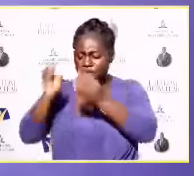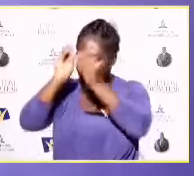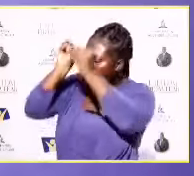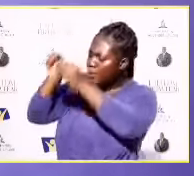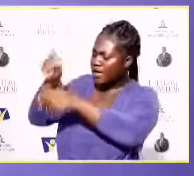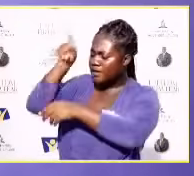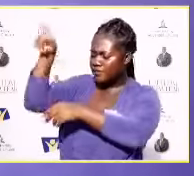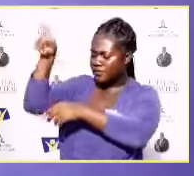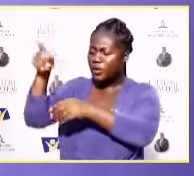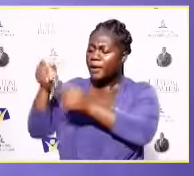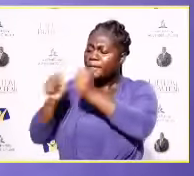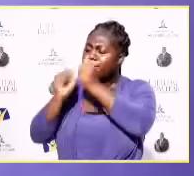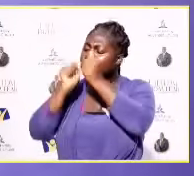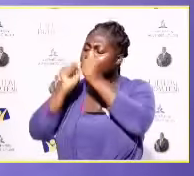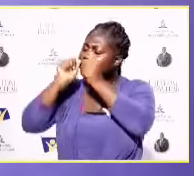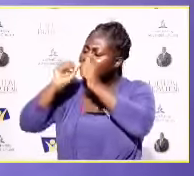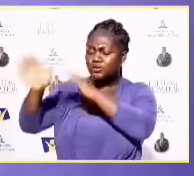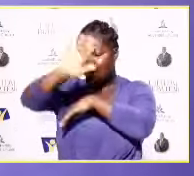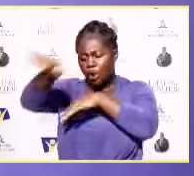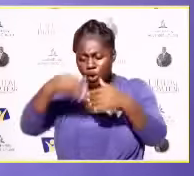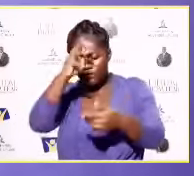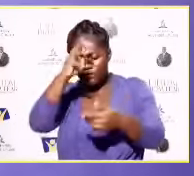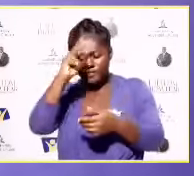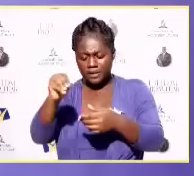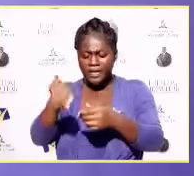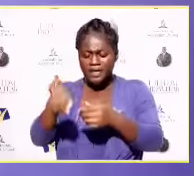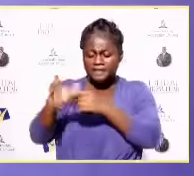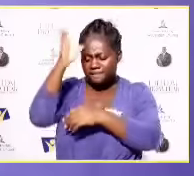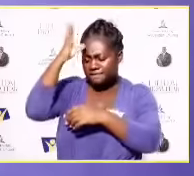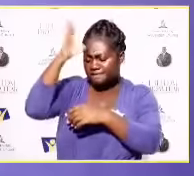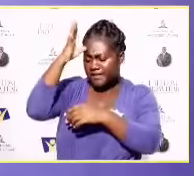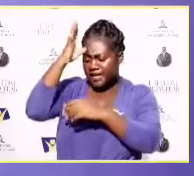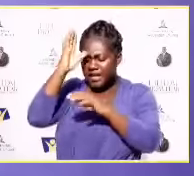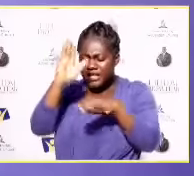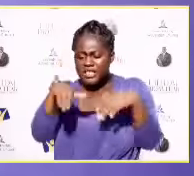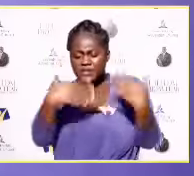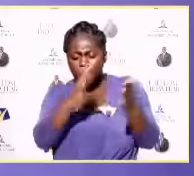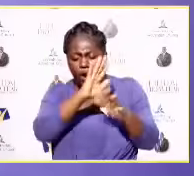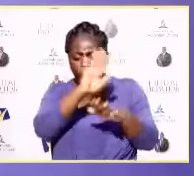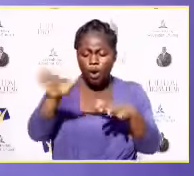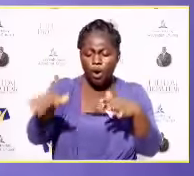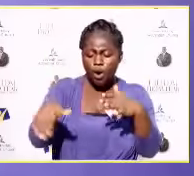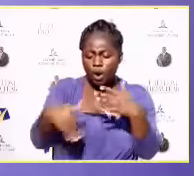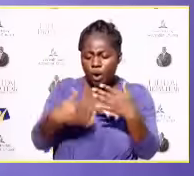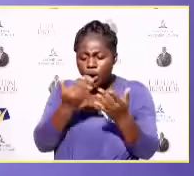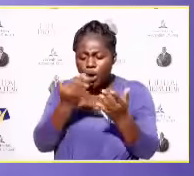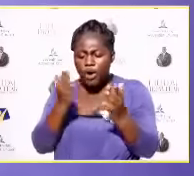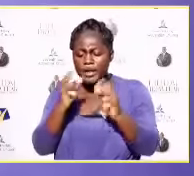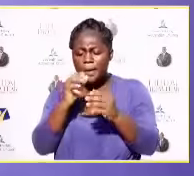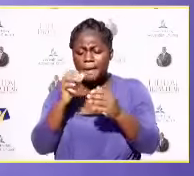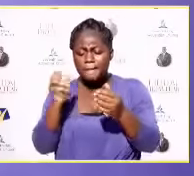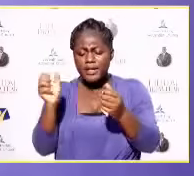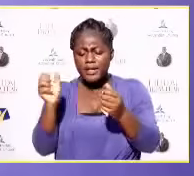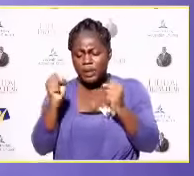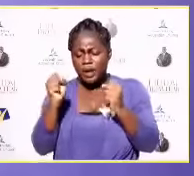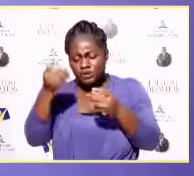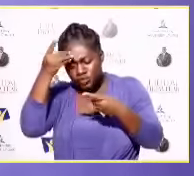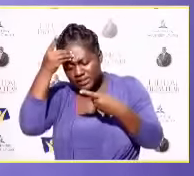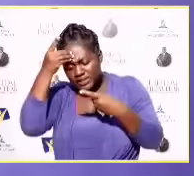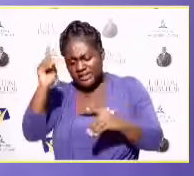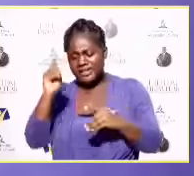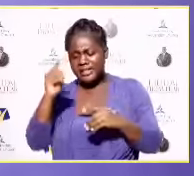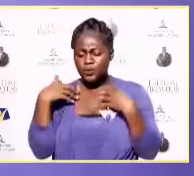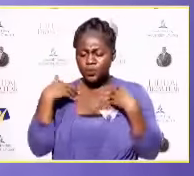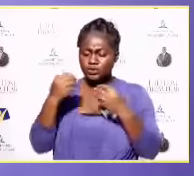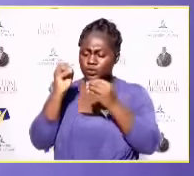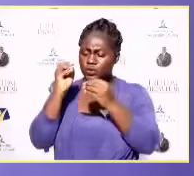pray. Father, continue to wrestle with that person who is in the valley of decision. We thank you for truth